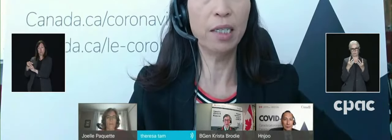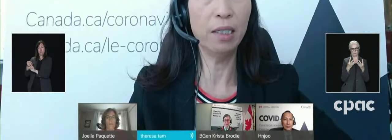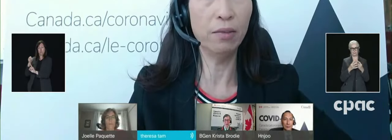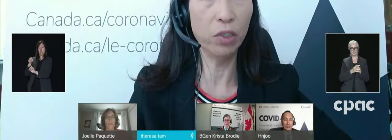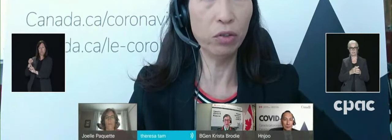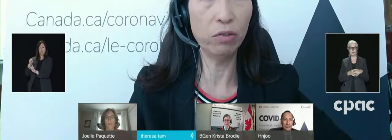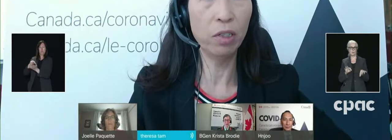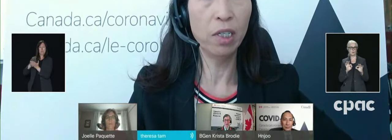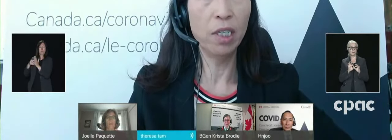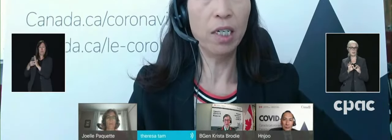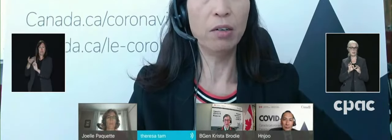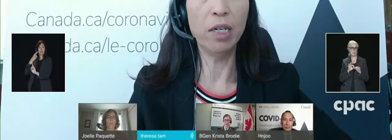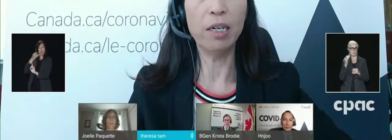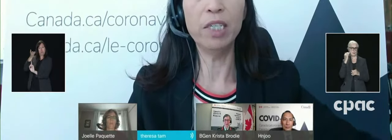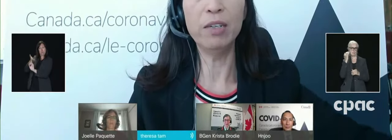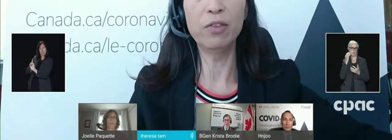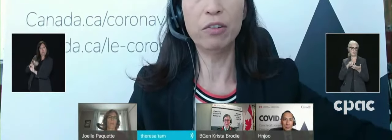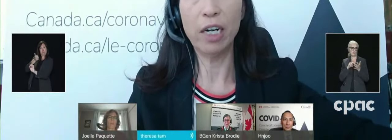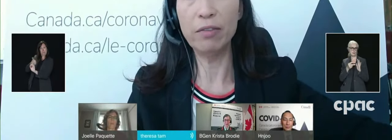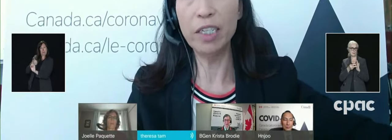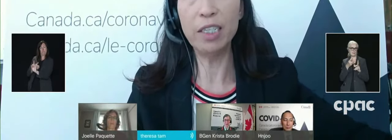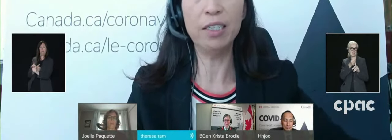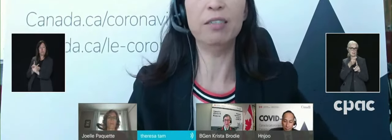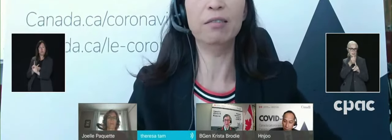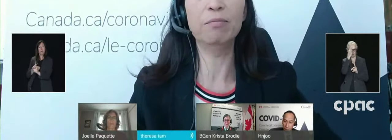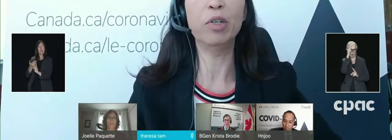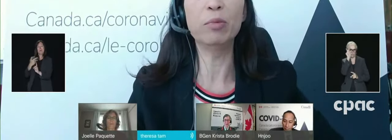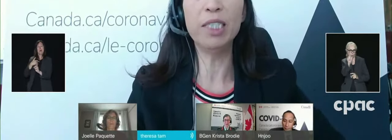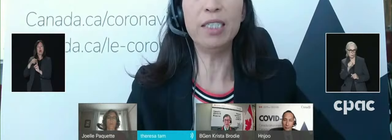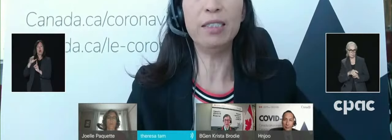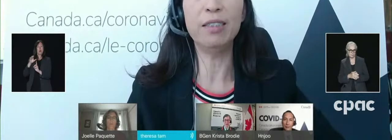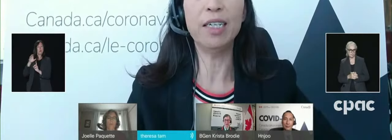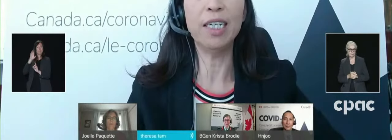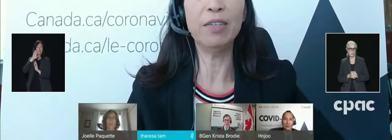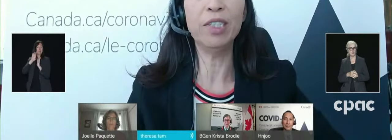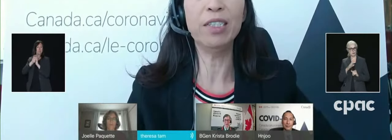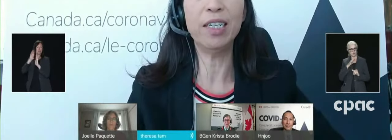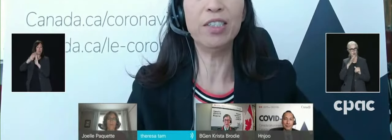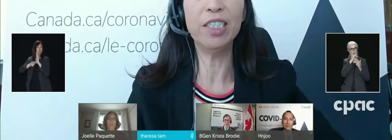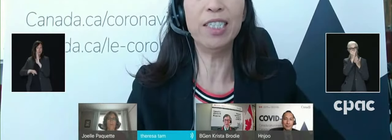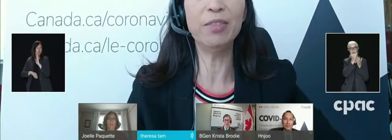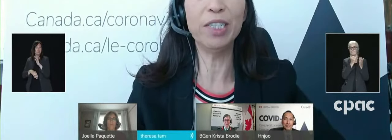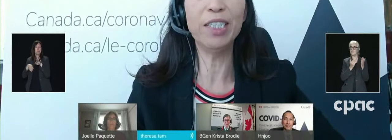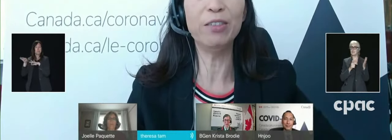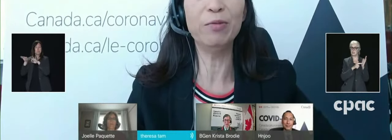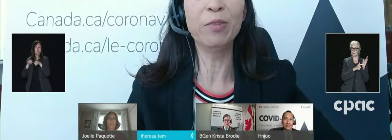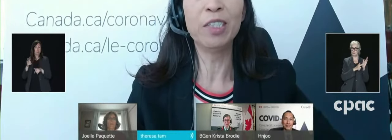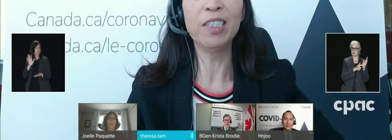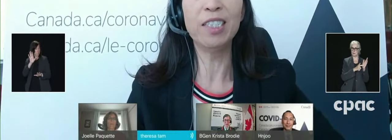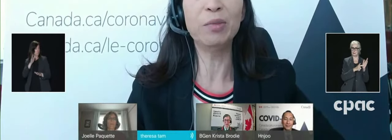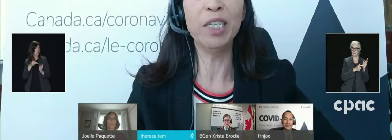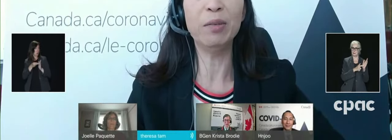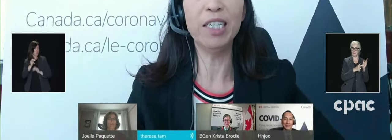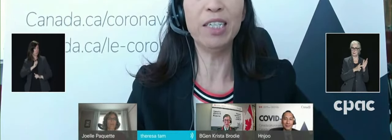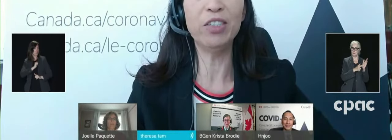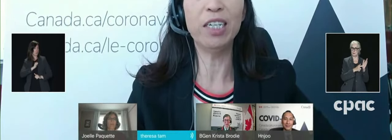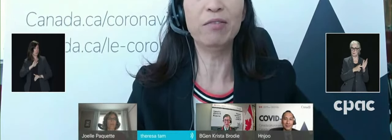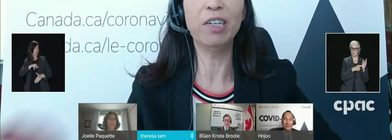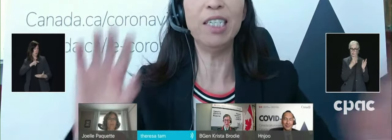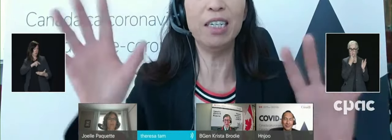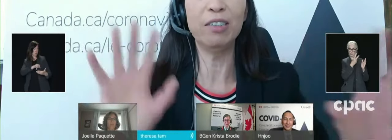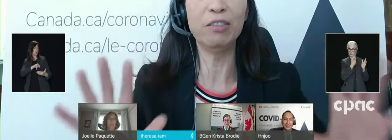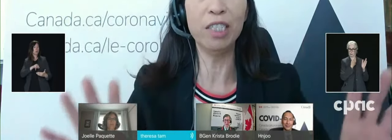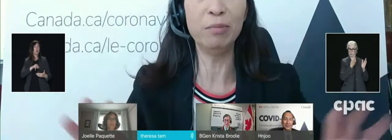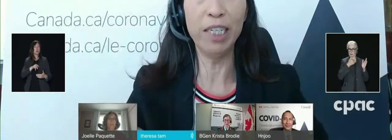so as an individual. It'll have an infographic. I haven't actually seen it myself. Since it's been up there, it should